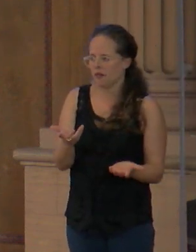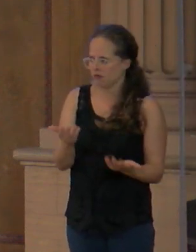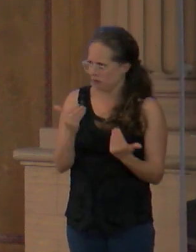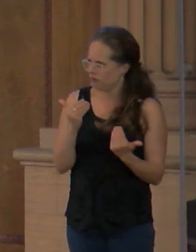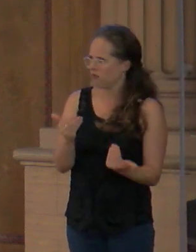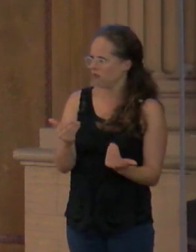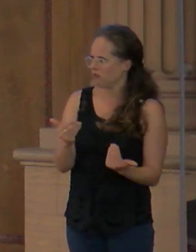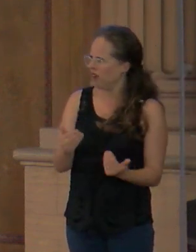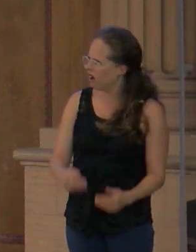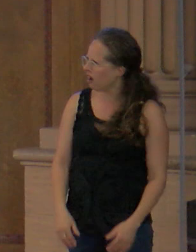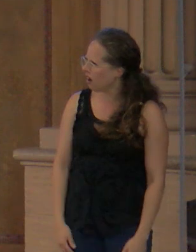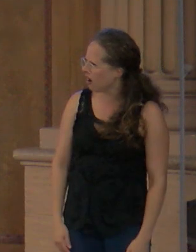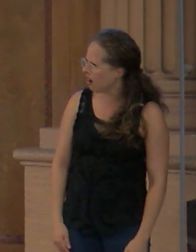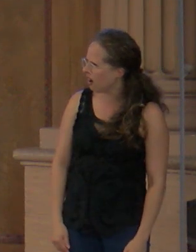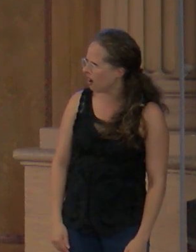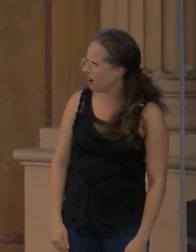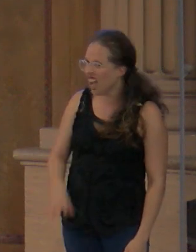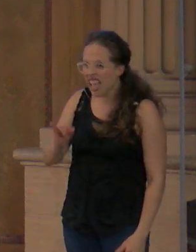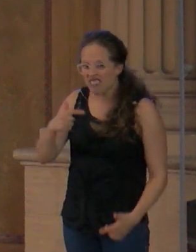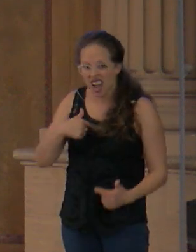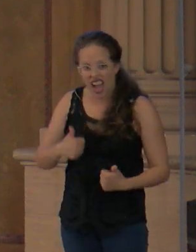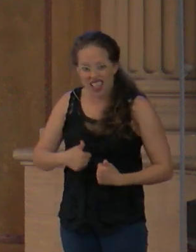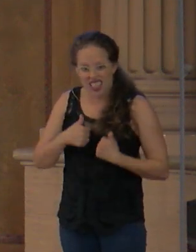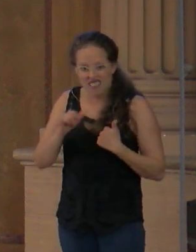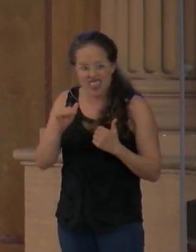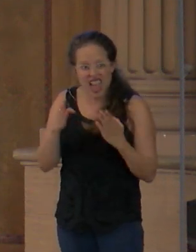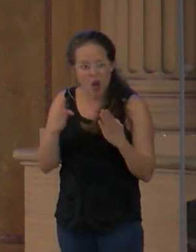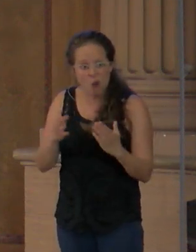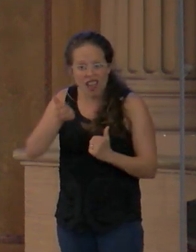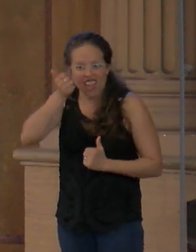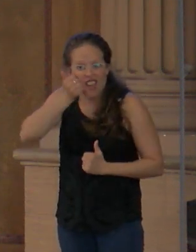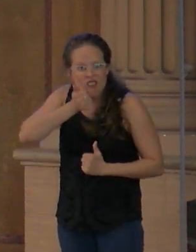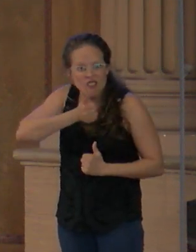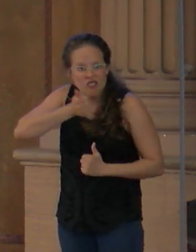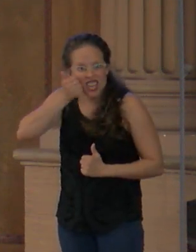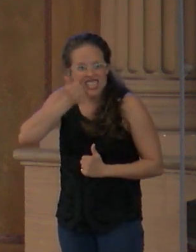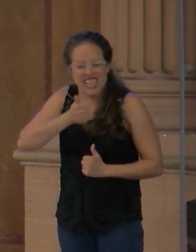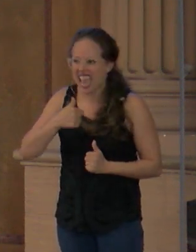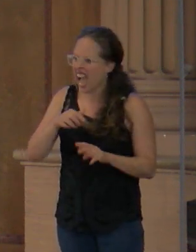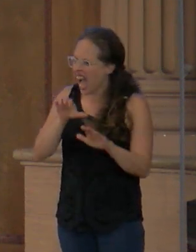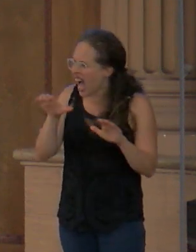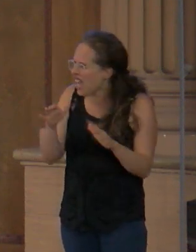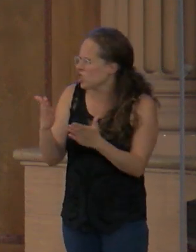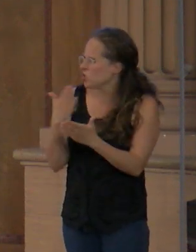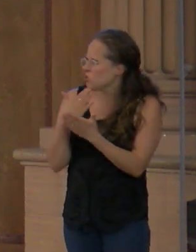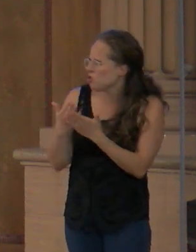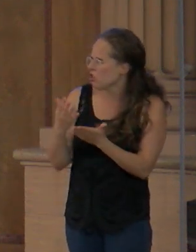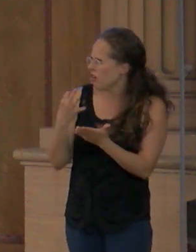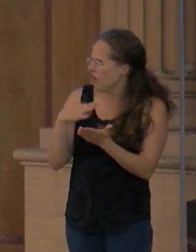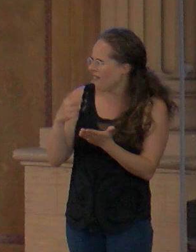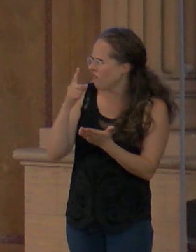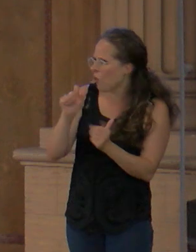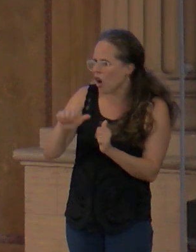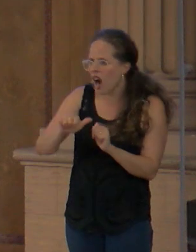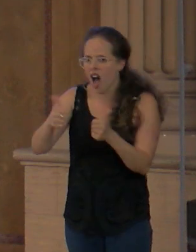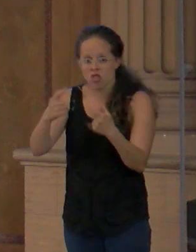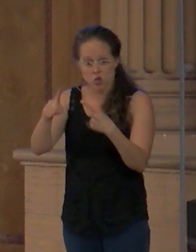But man, what would it be like if you lived that way? Like if you took that principle and applied that to your life, that I do the good for others that they're asking for.